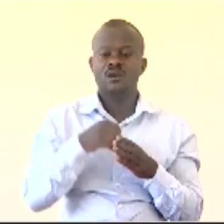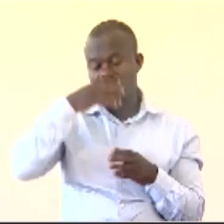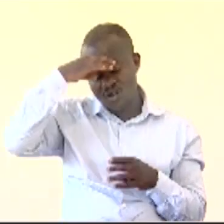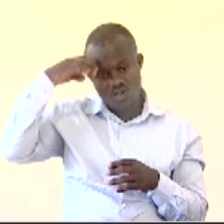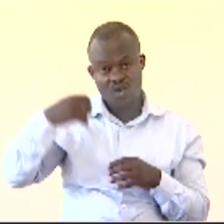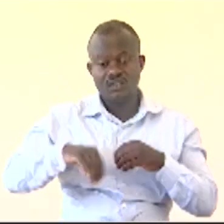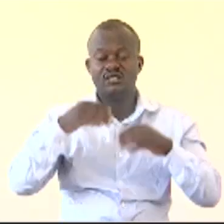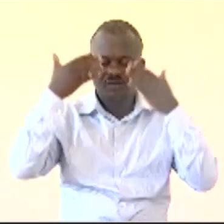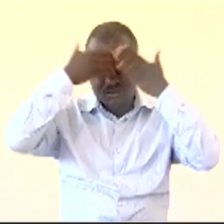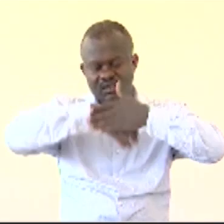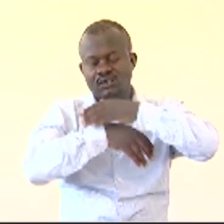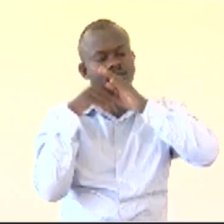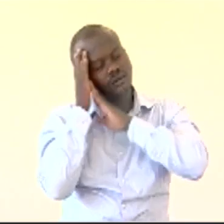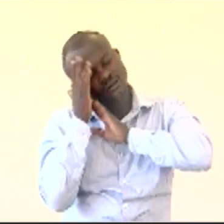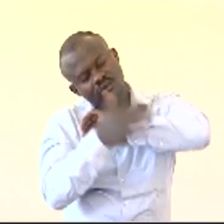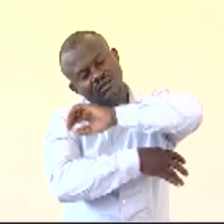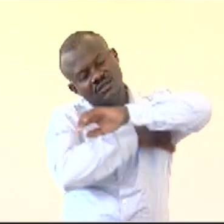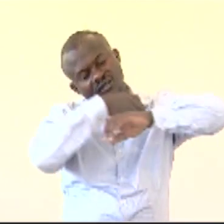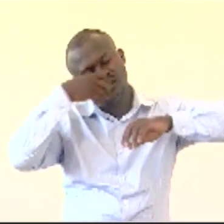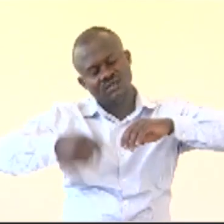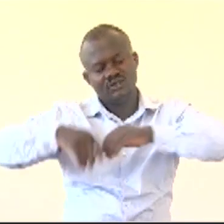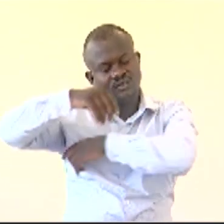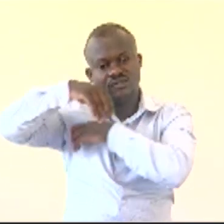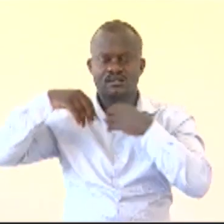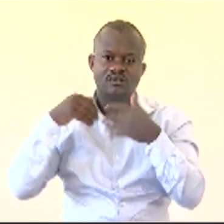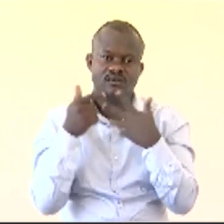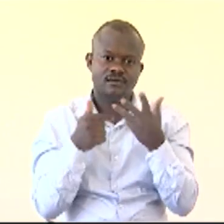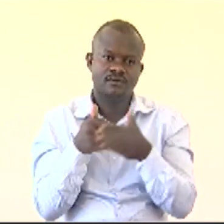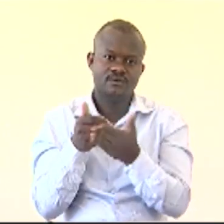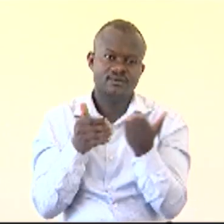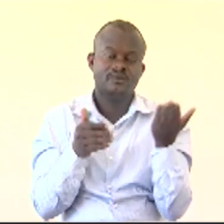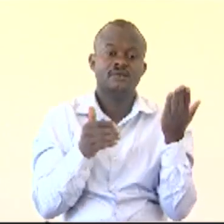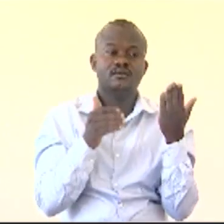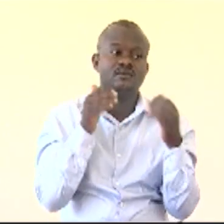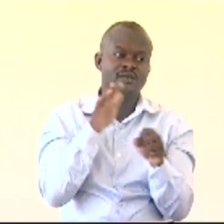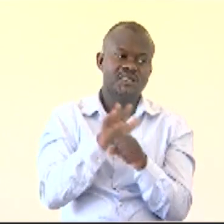sweat, and weight loss may be mild for many months.